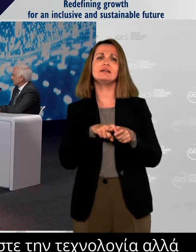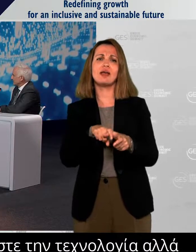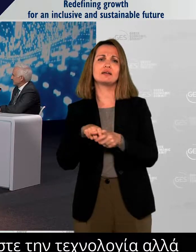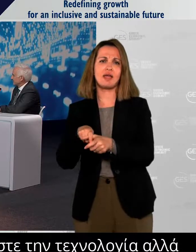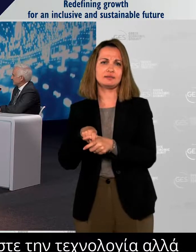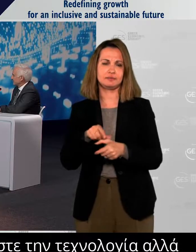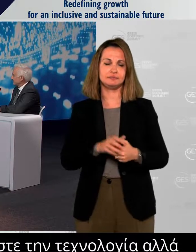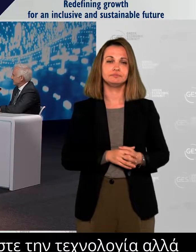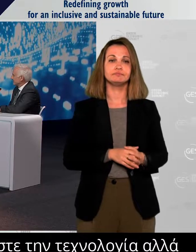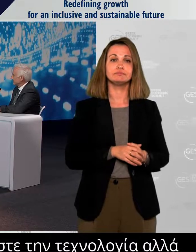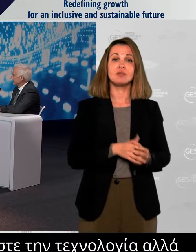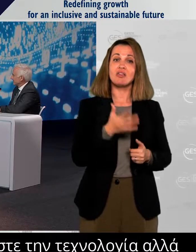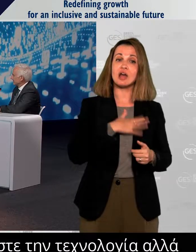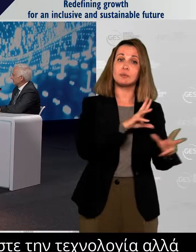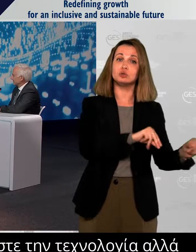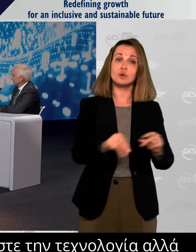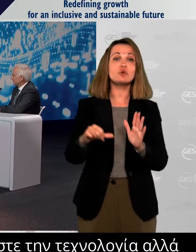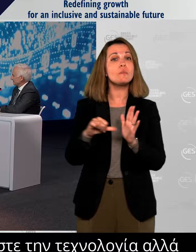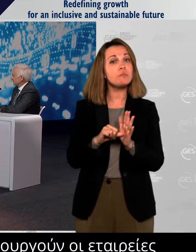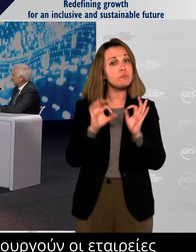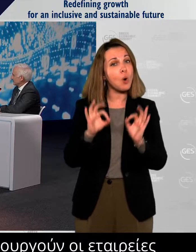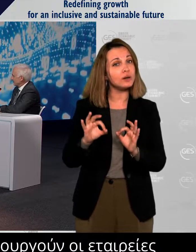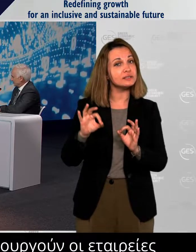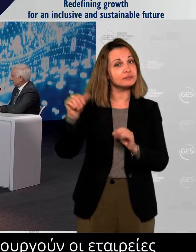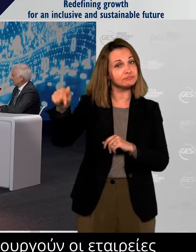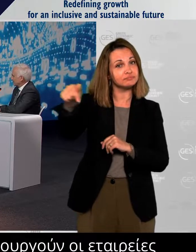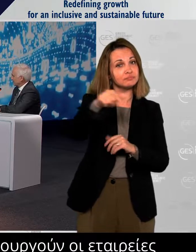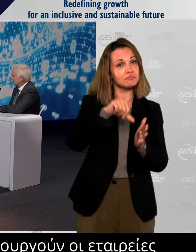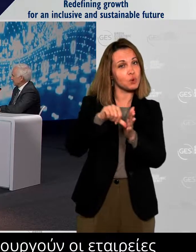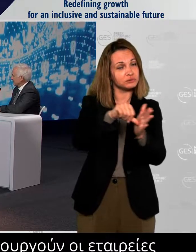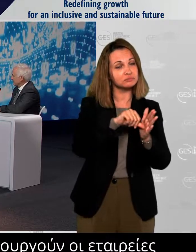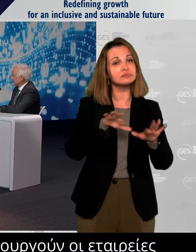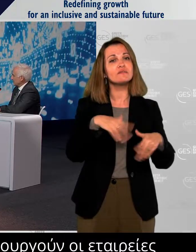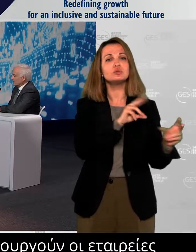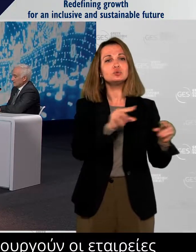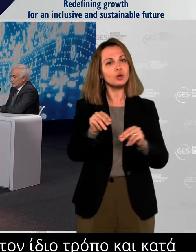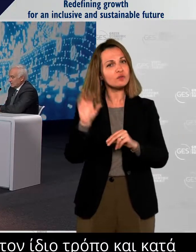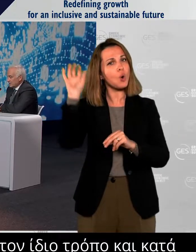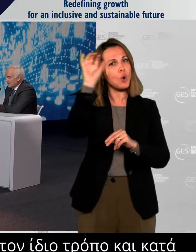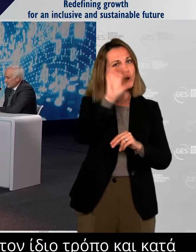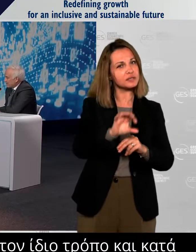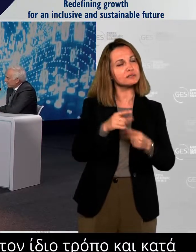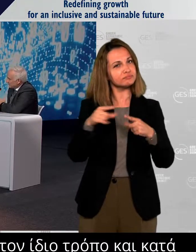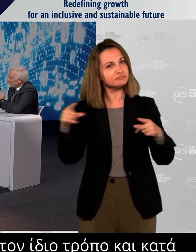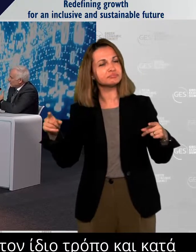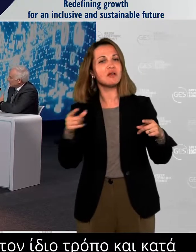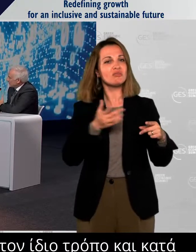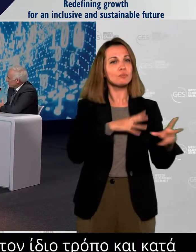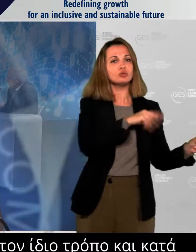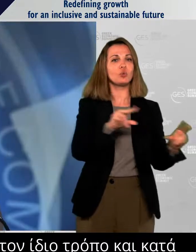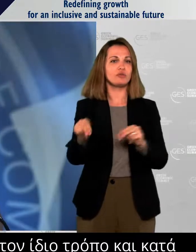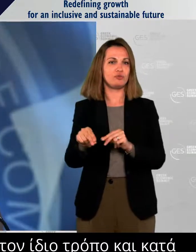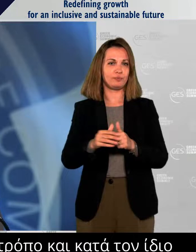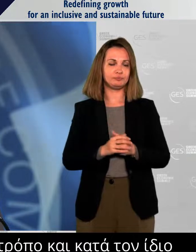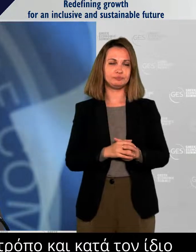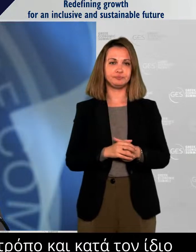may, that's the way I also would like to see countries behaving like this. Well, this is quite a